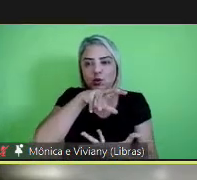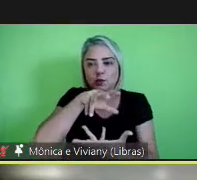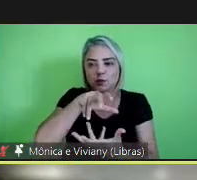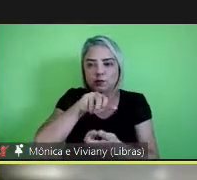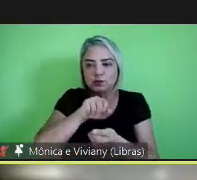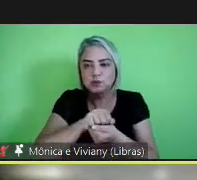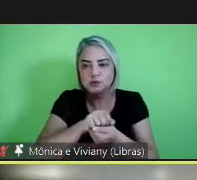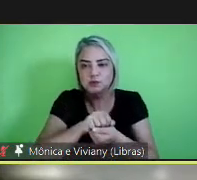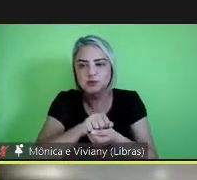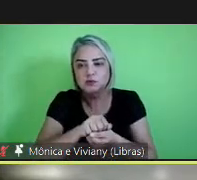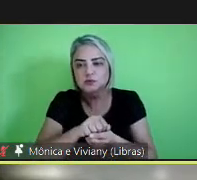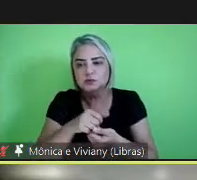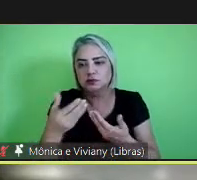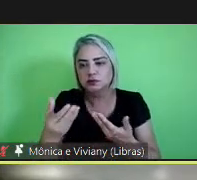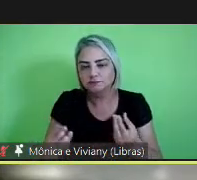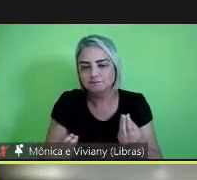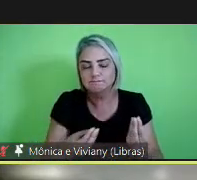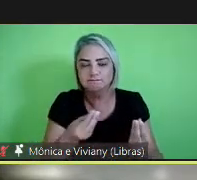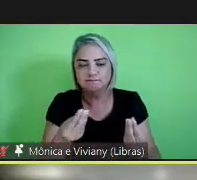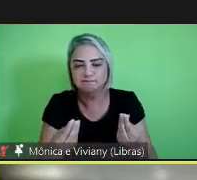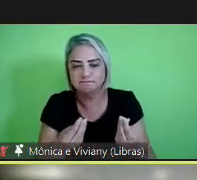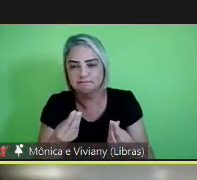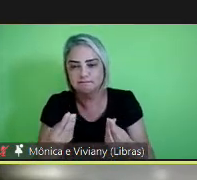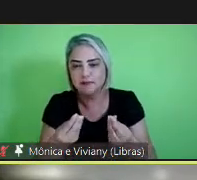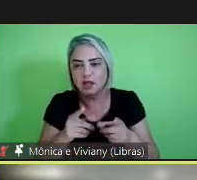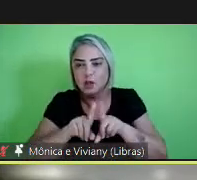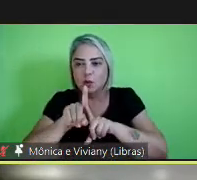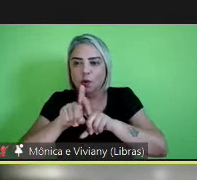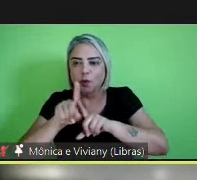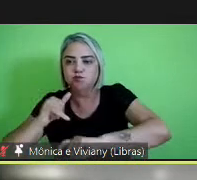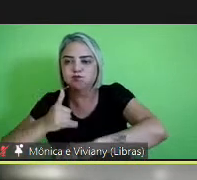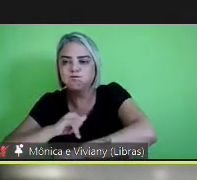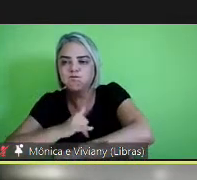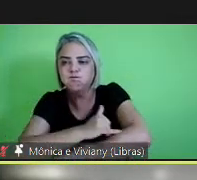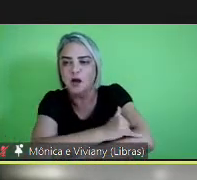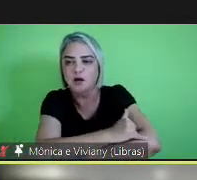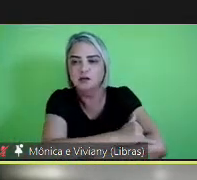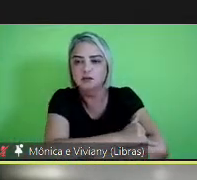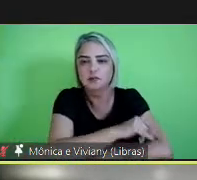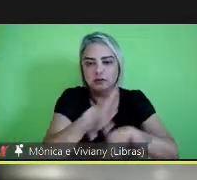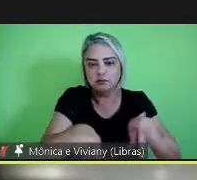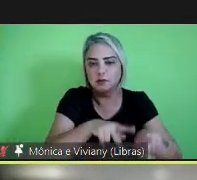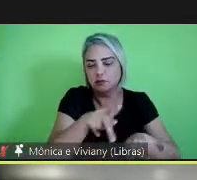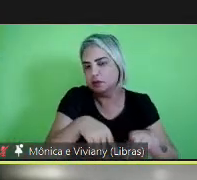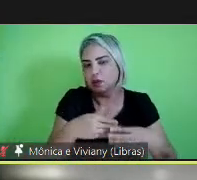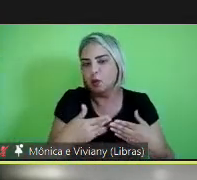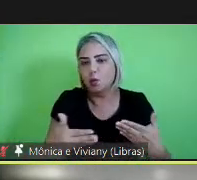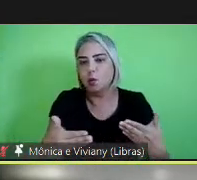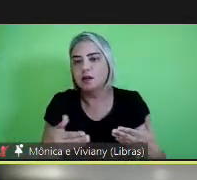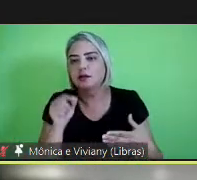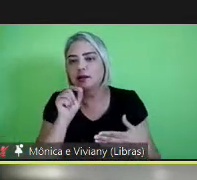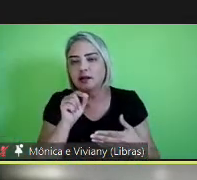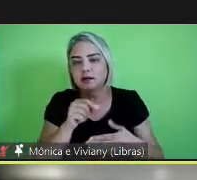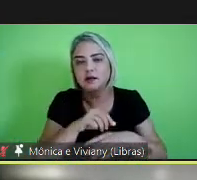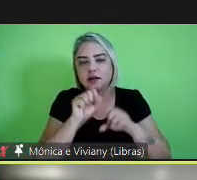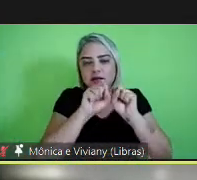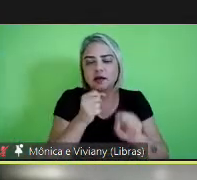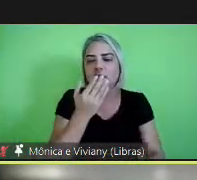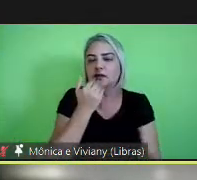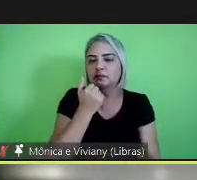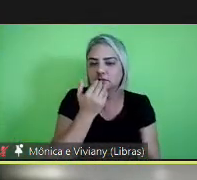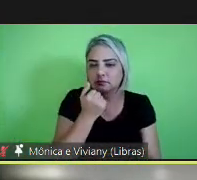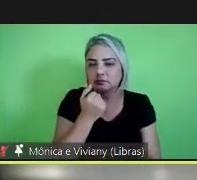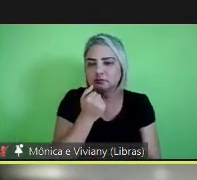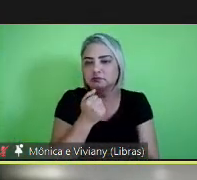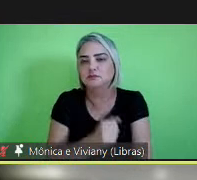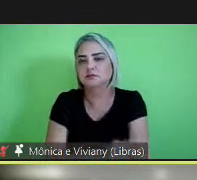obesity. In terms of the excess calories that are in the food system, and in this